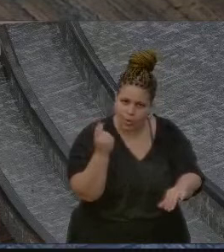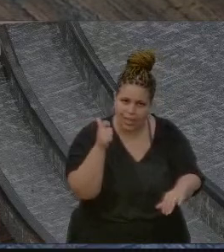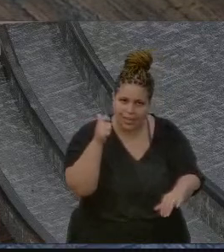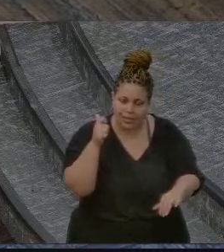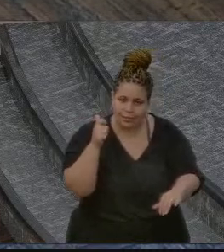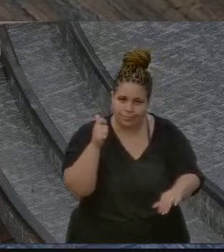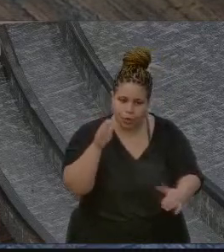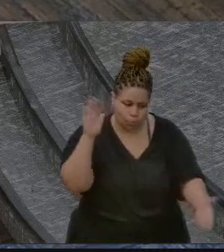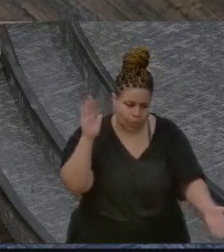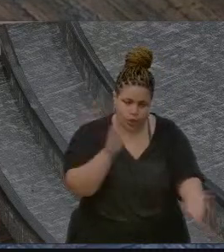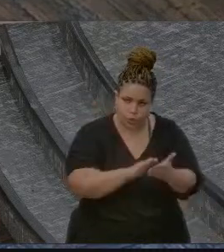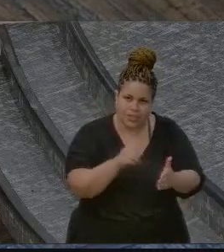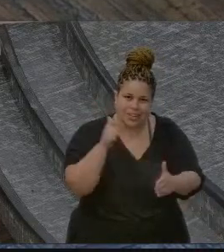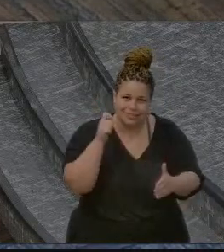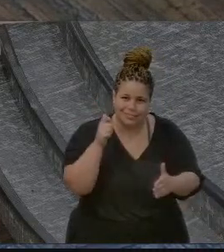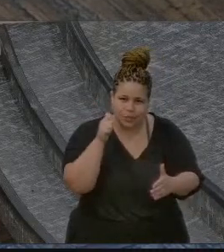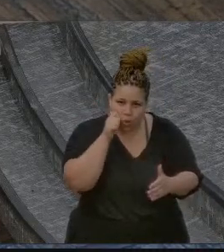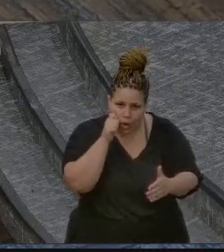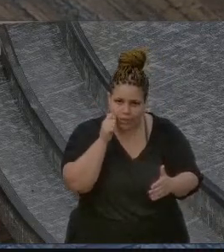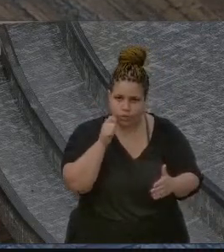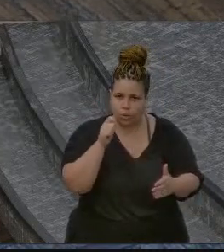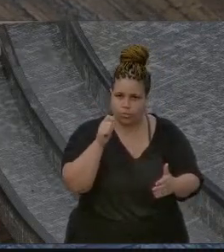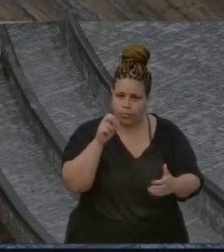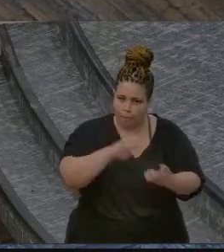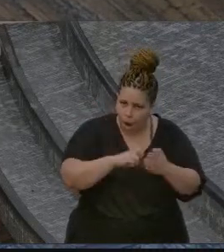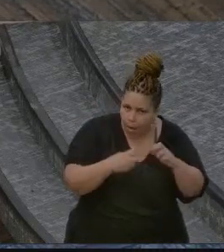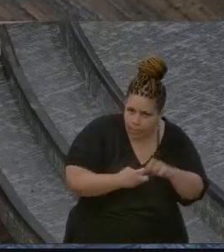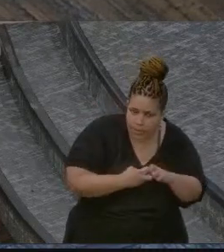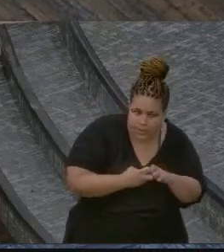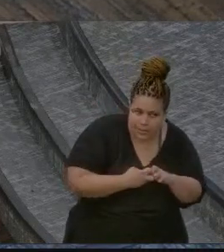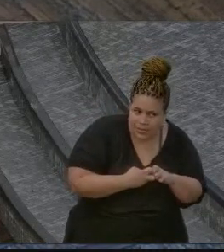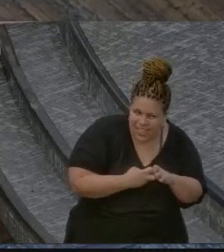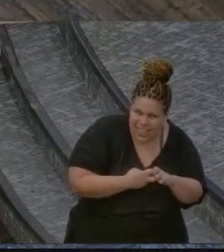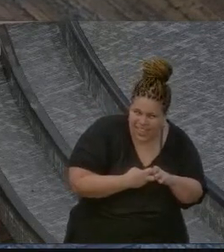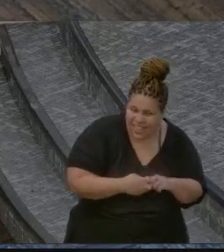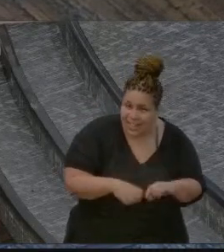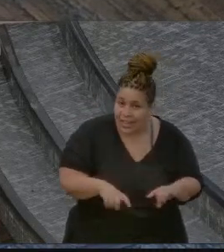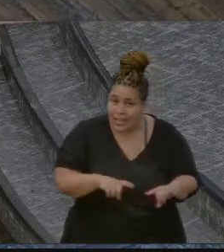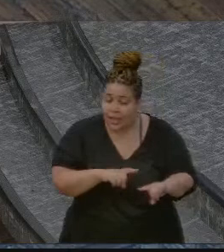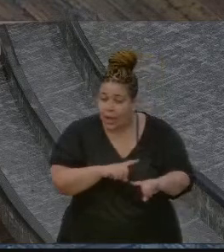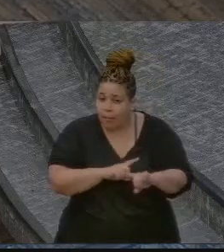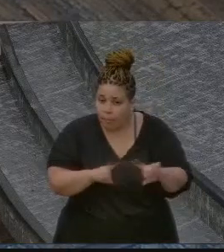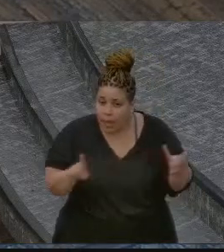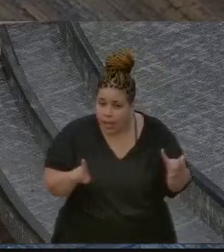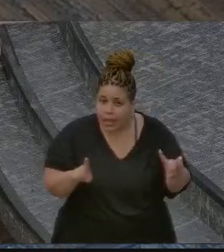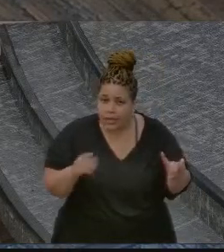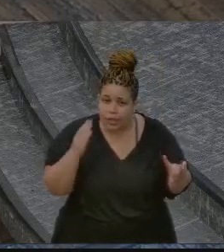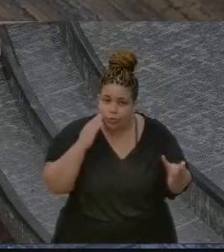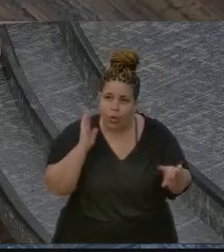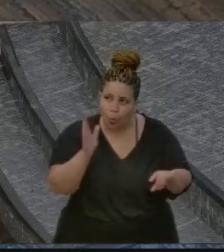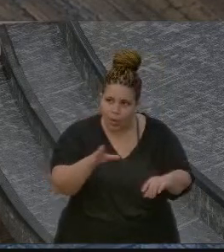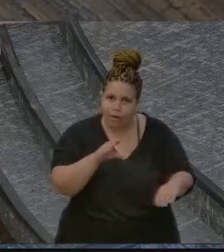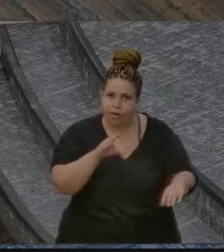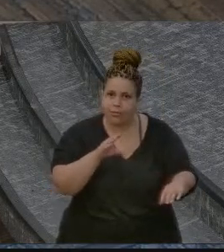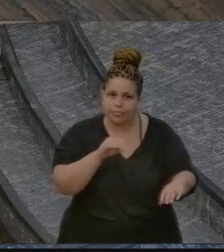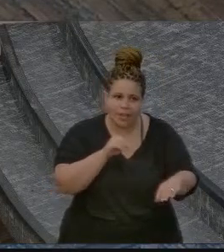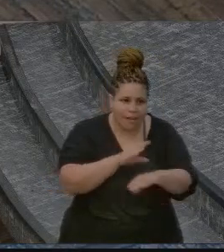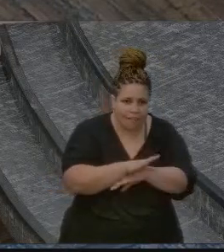have larger positive externalities to speak, right? It will affect more